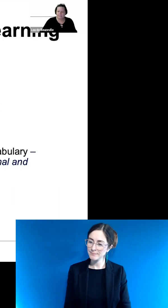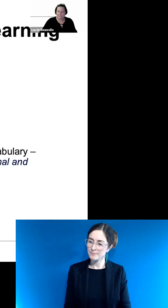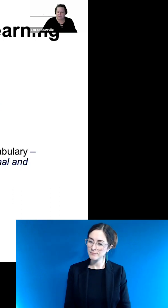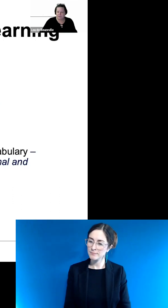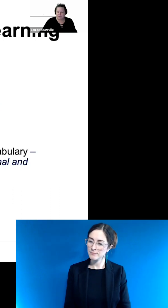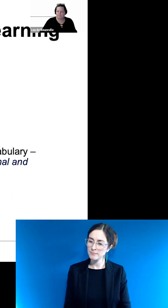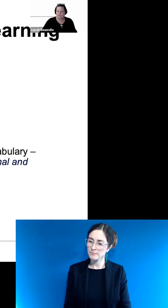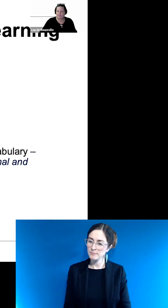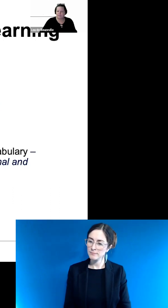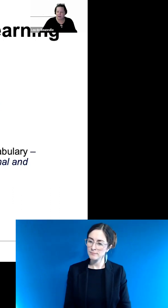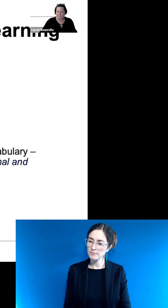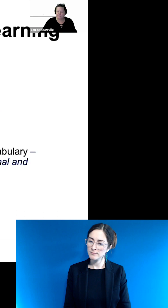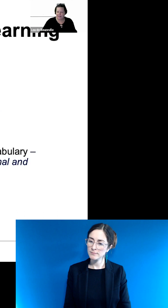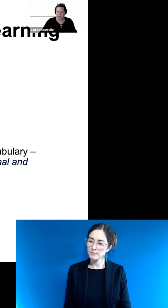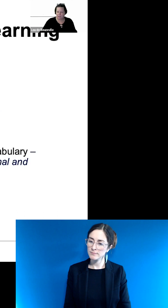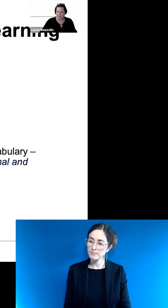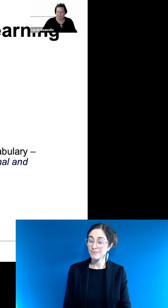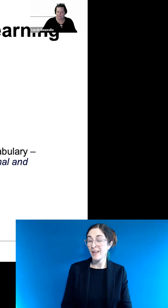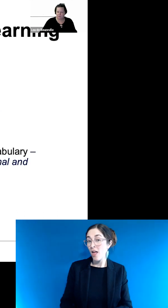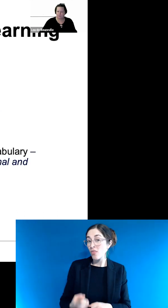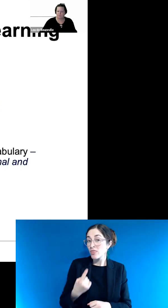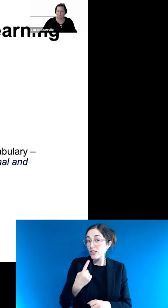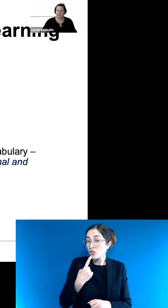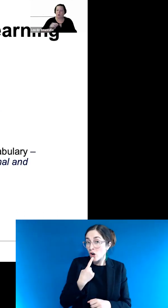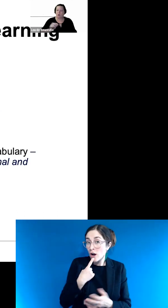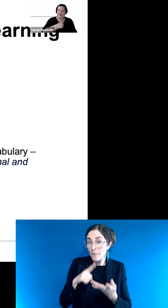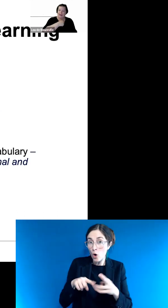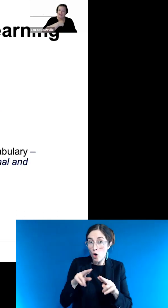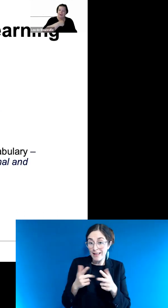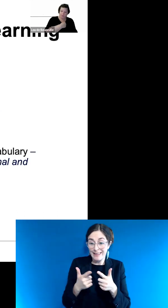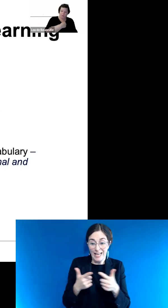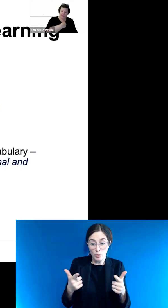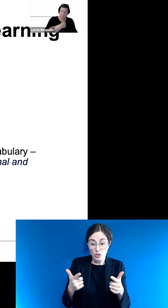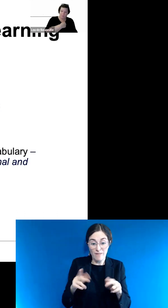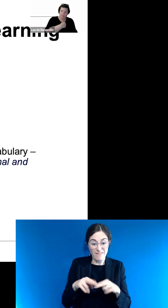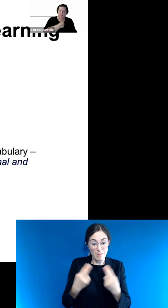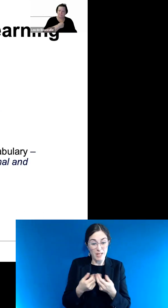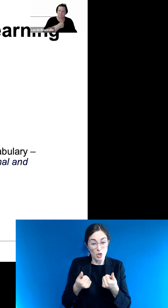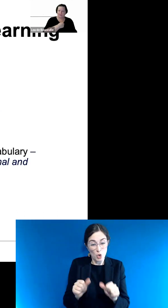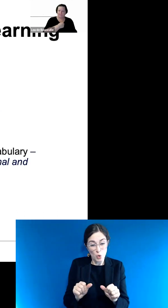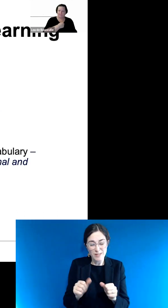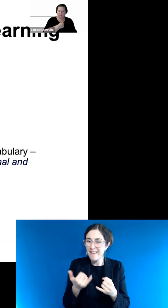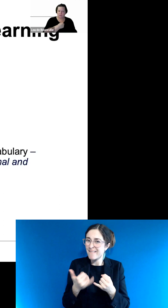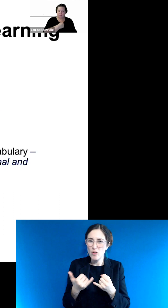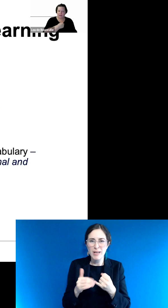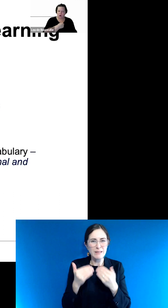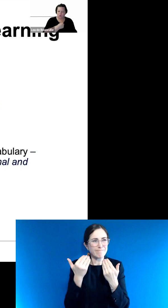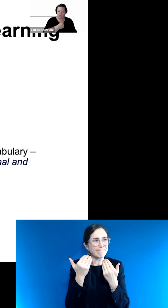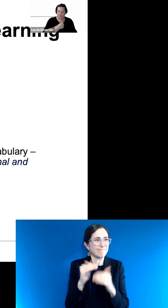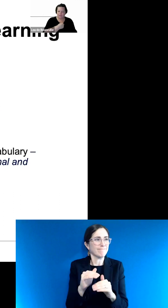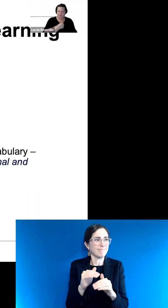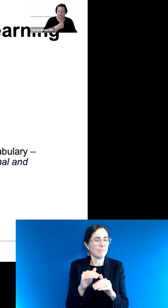Also, sometimes the types of language families use, because they are a learner of the language, can be very functional